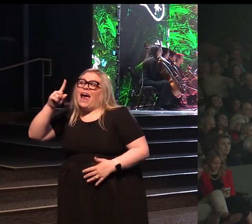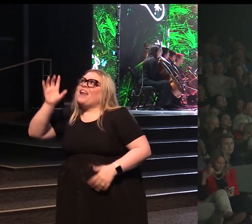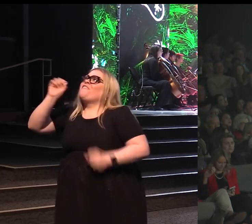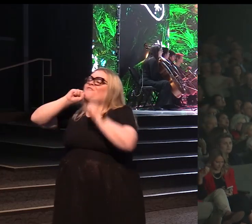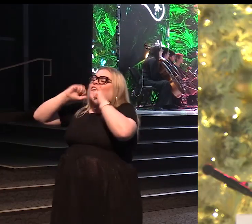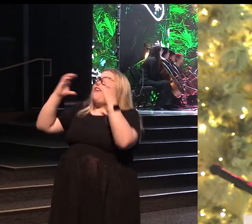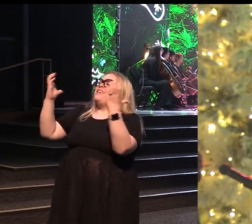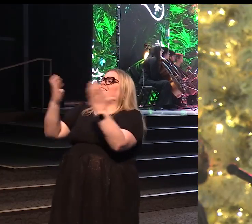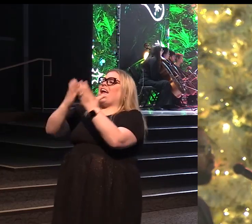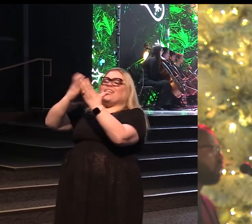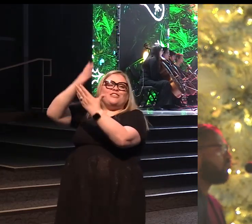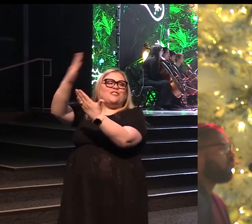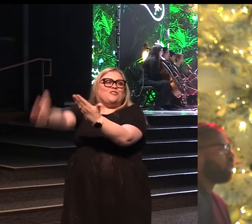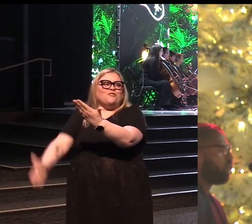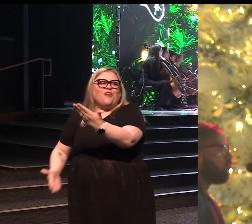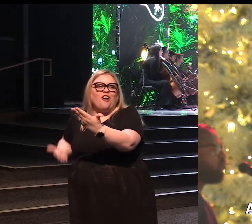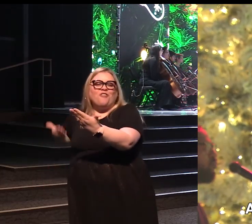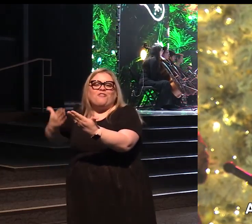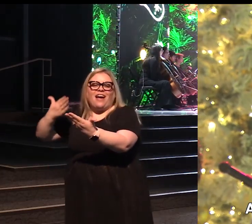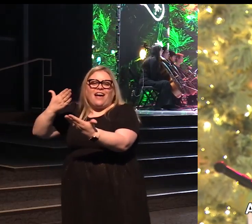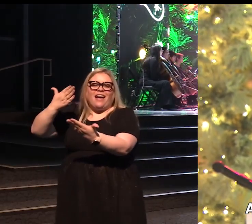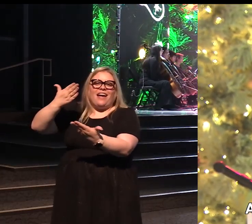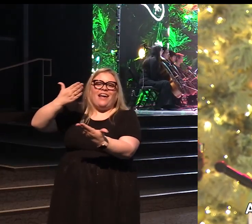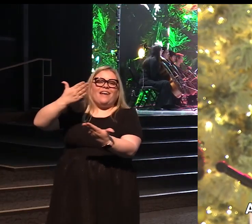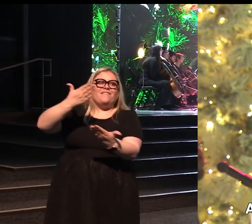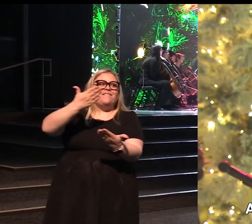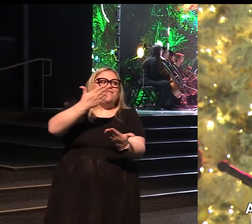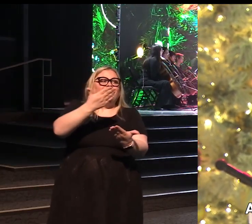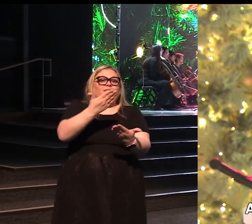fireside, waiting for a Santa to